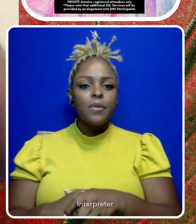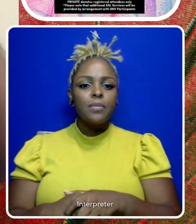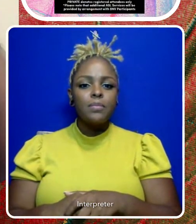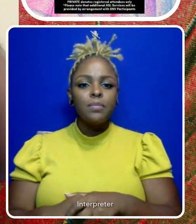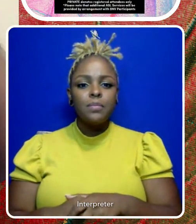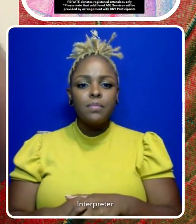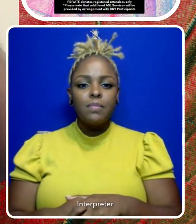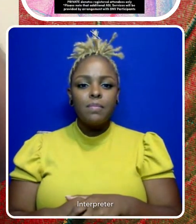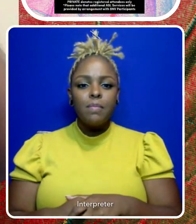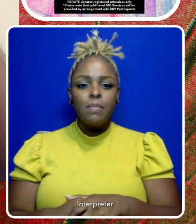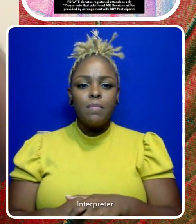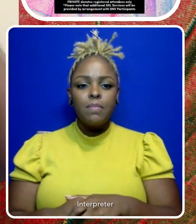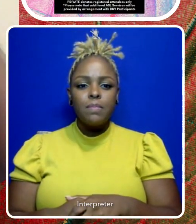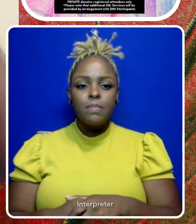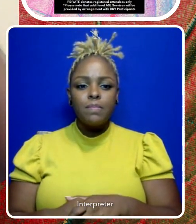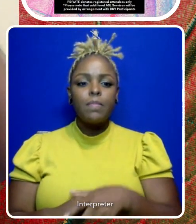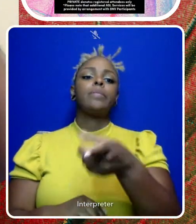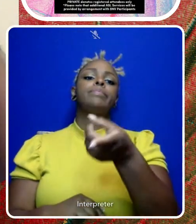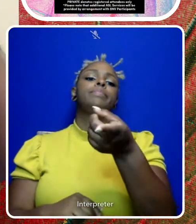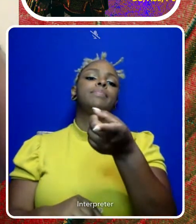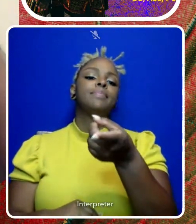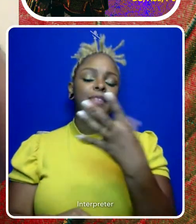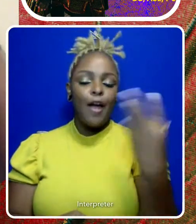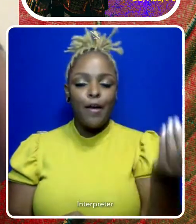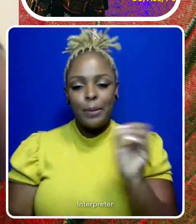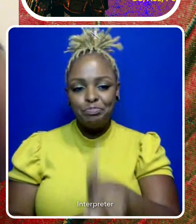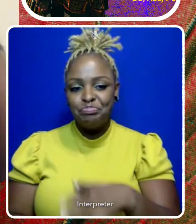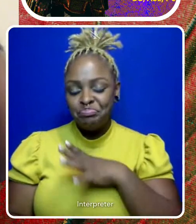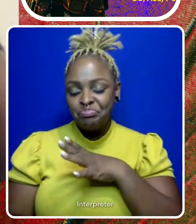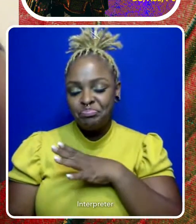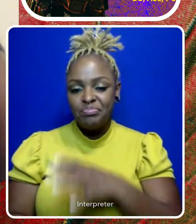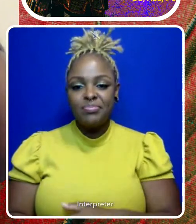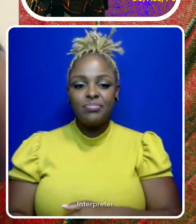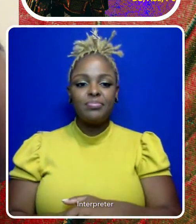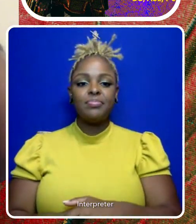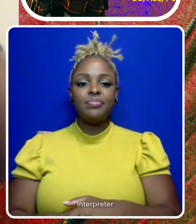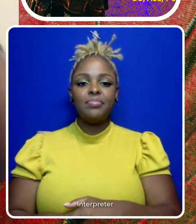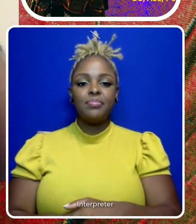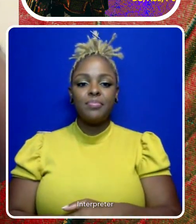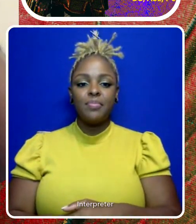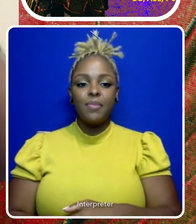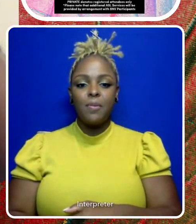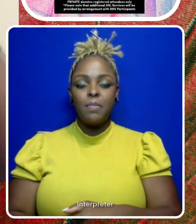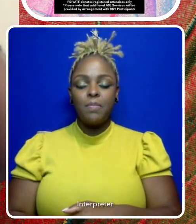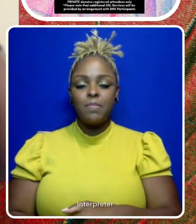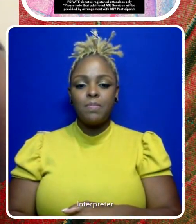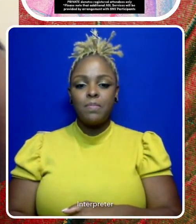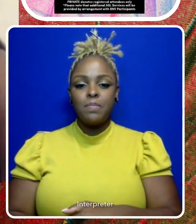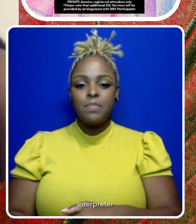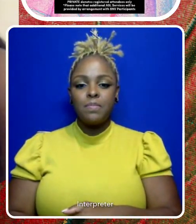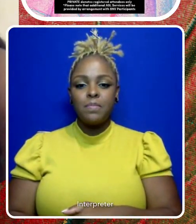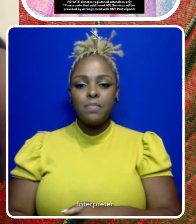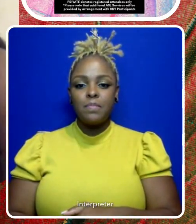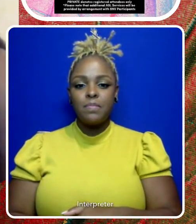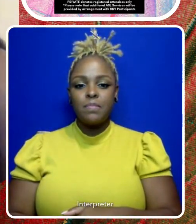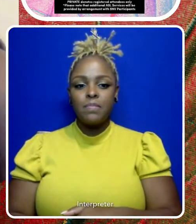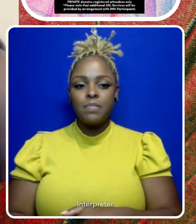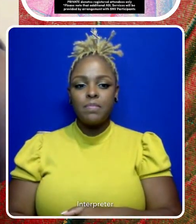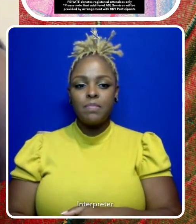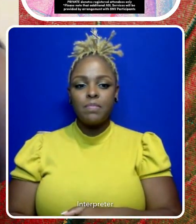Oh, sorry, Brittany. Brittany said hold. Linda, shall we? Yeah, yeah, yeah. Linda shall be coming soon.